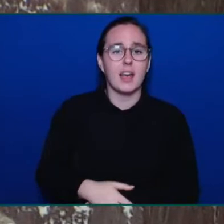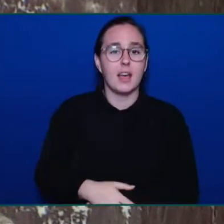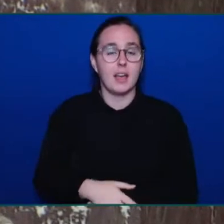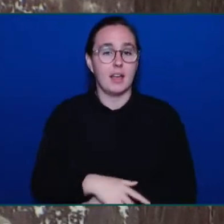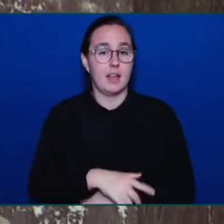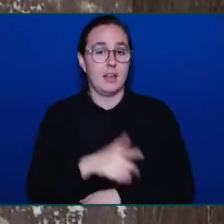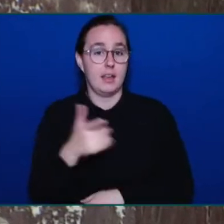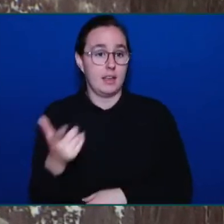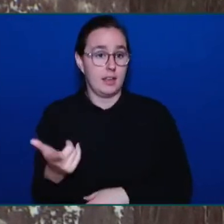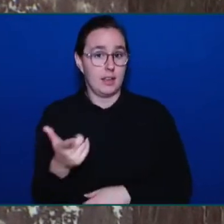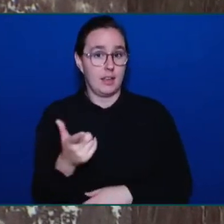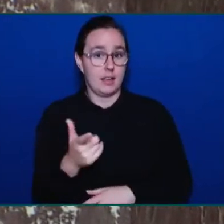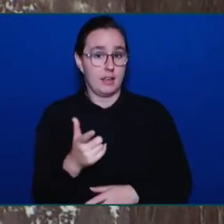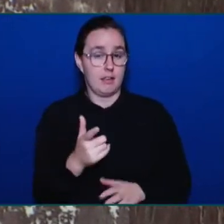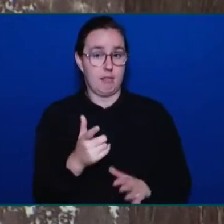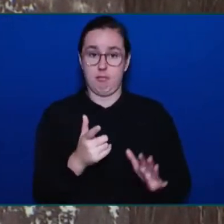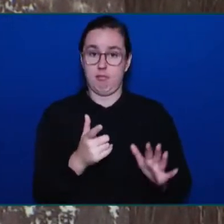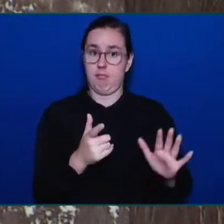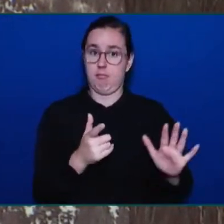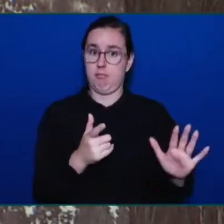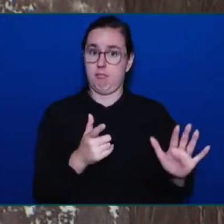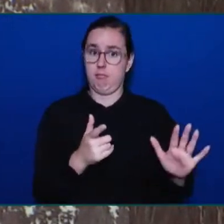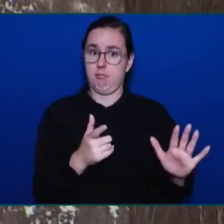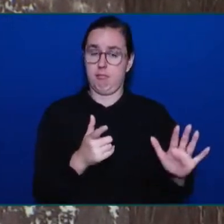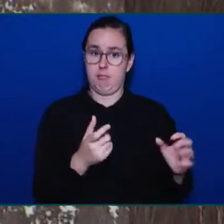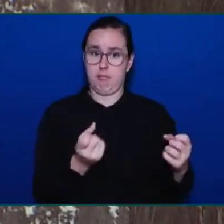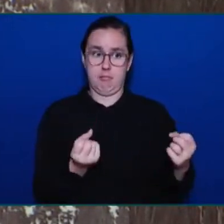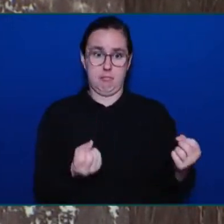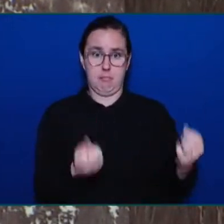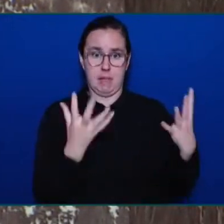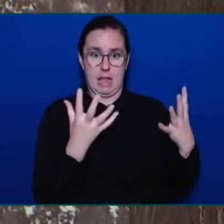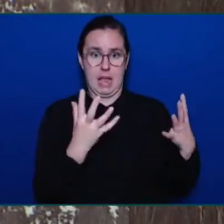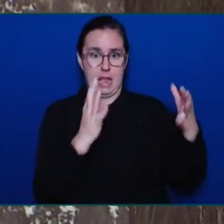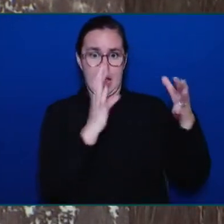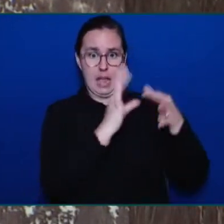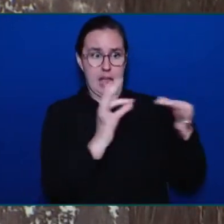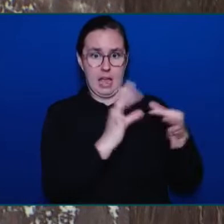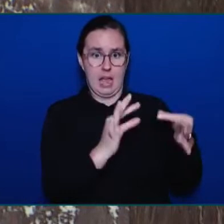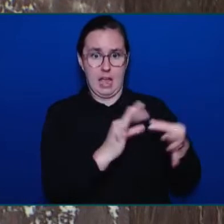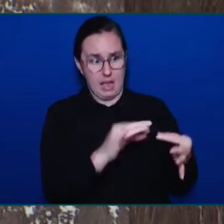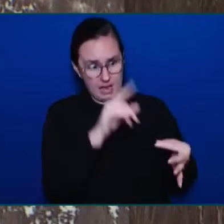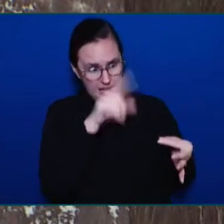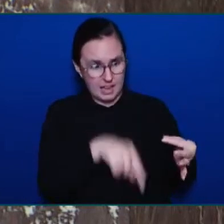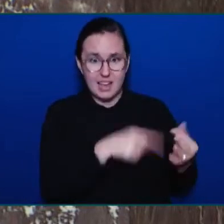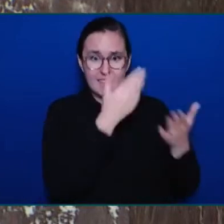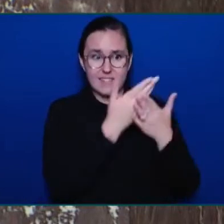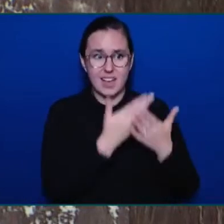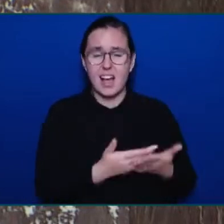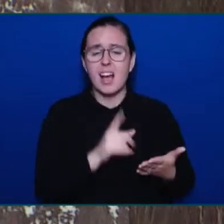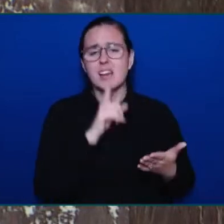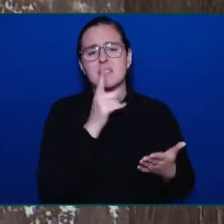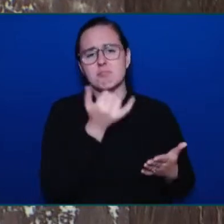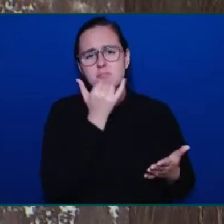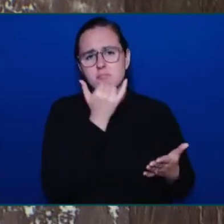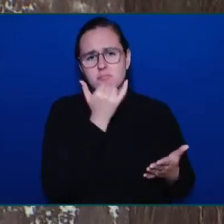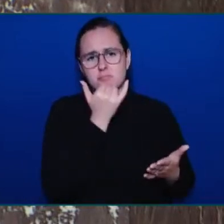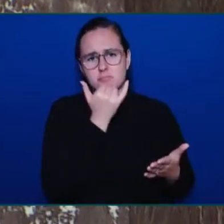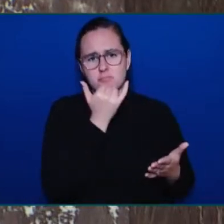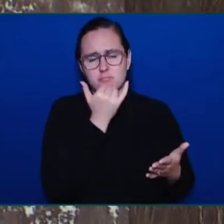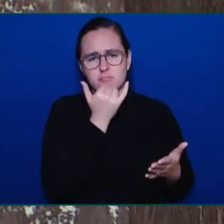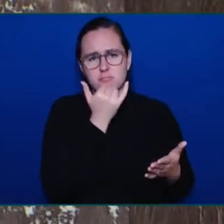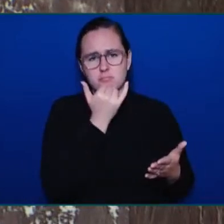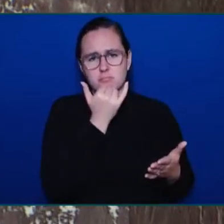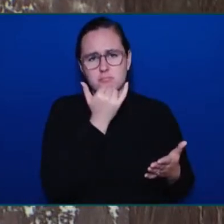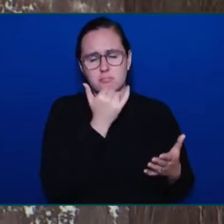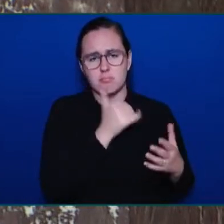don't know where to start. But I will say this, Honourable Speaker, it's what is understood is that when the previous government